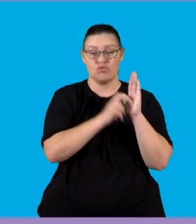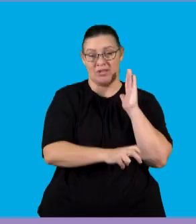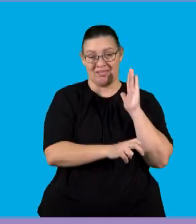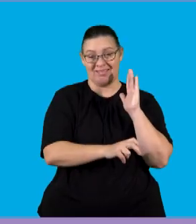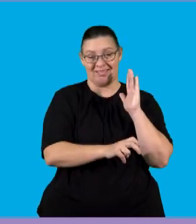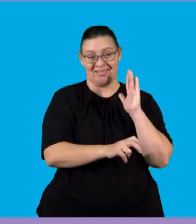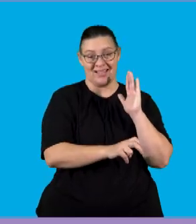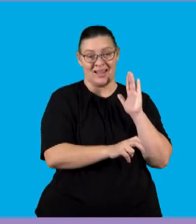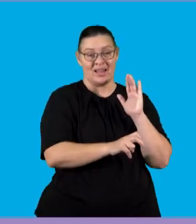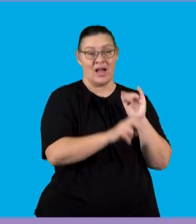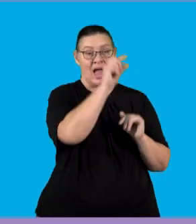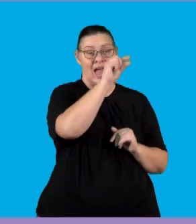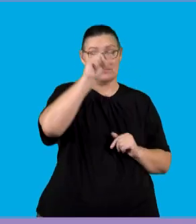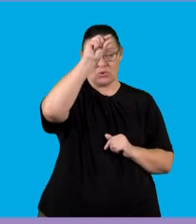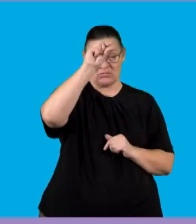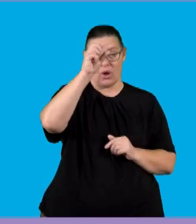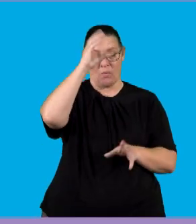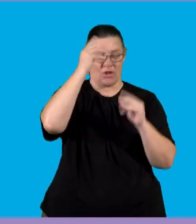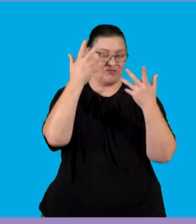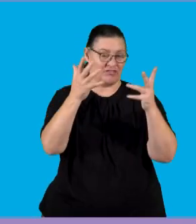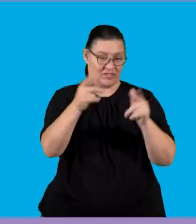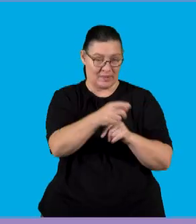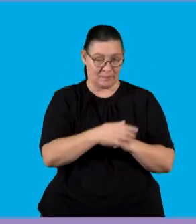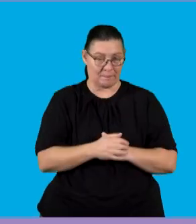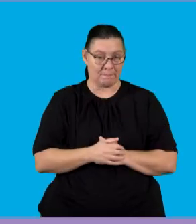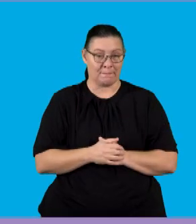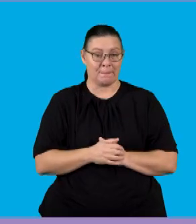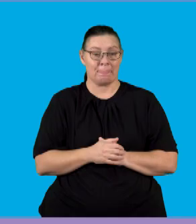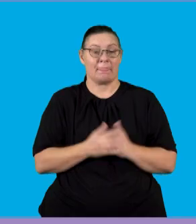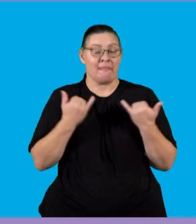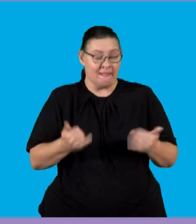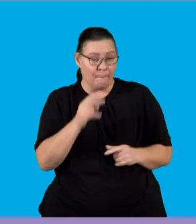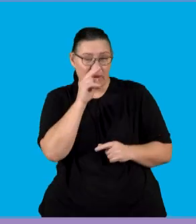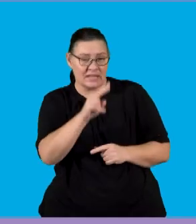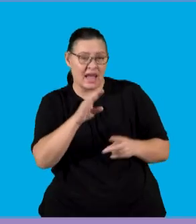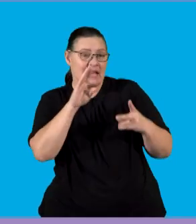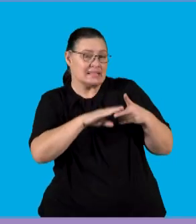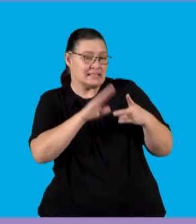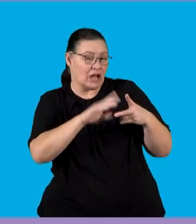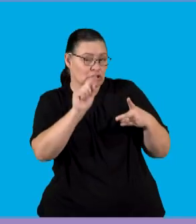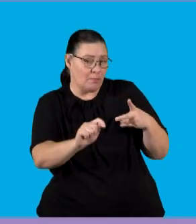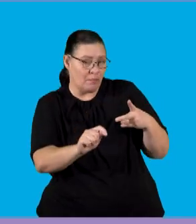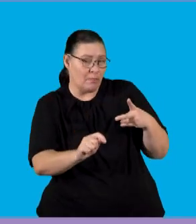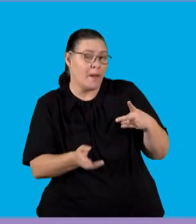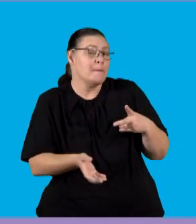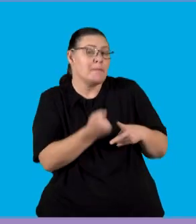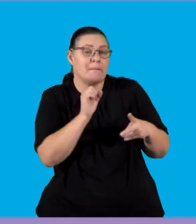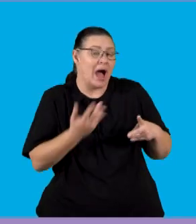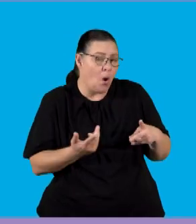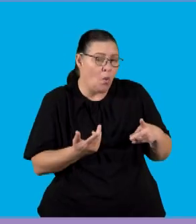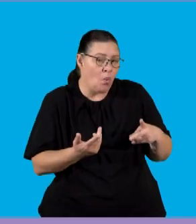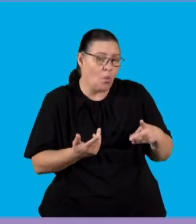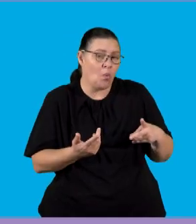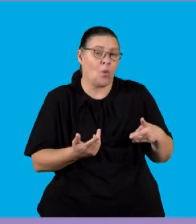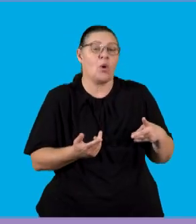exponent topic that we've already learned, of course. And then we can see that the second term there is obtained